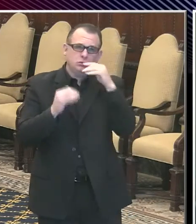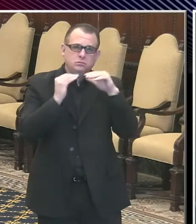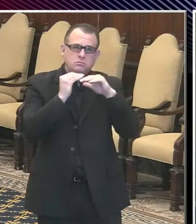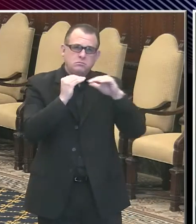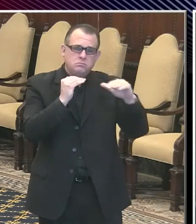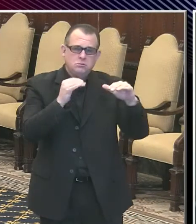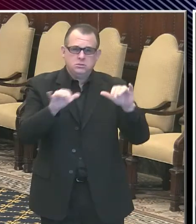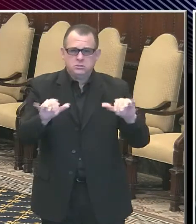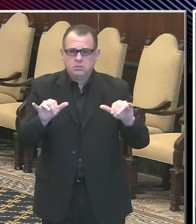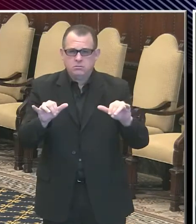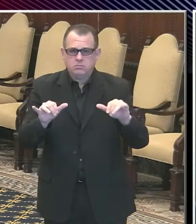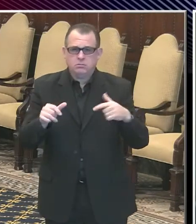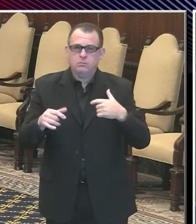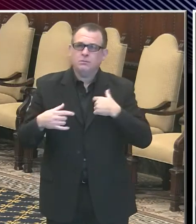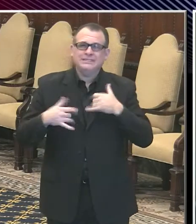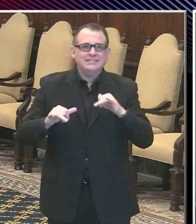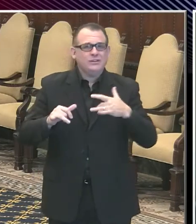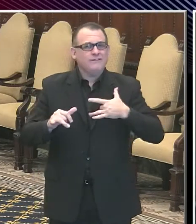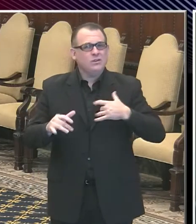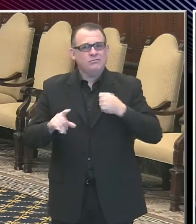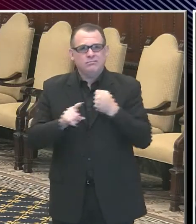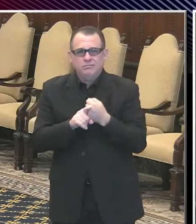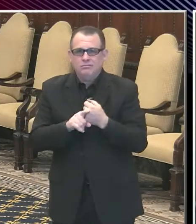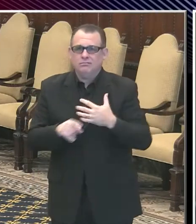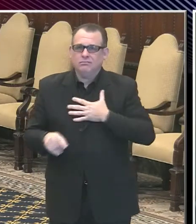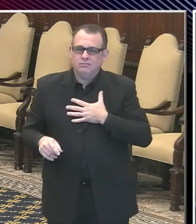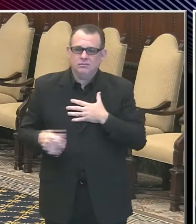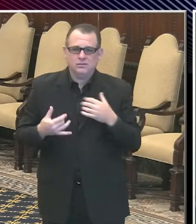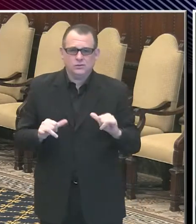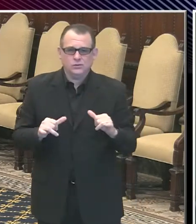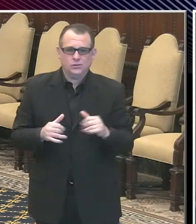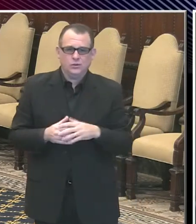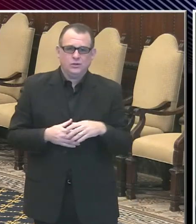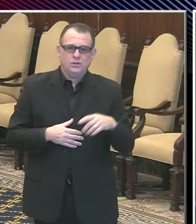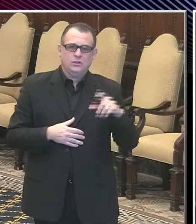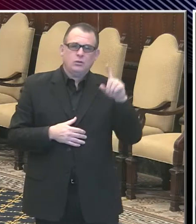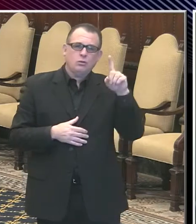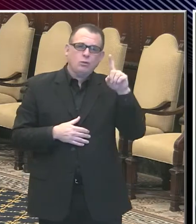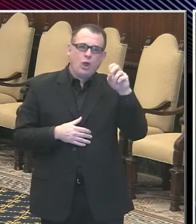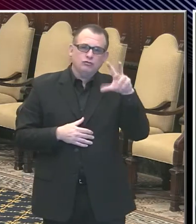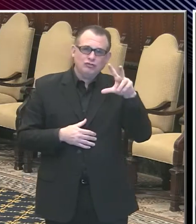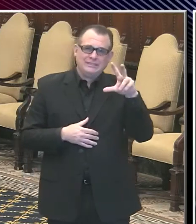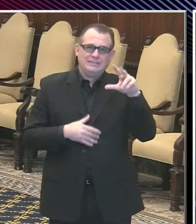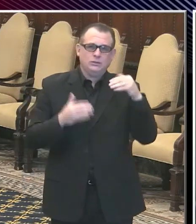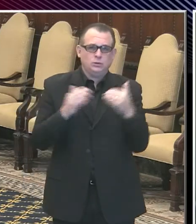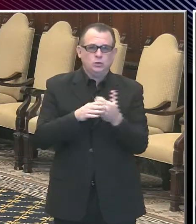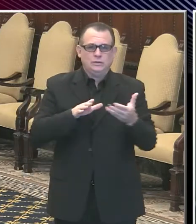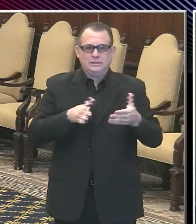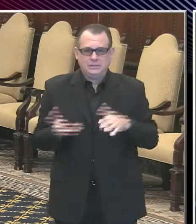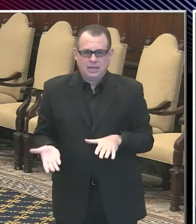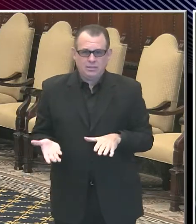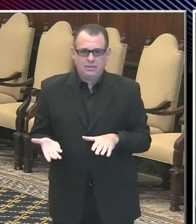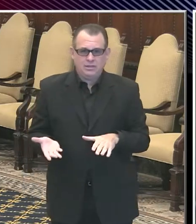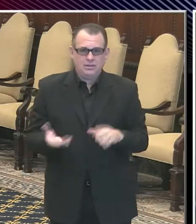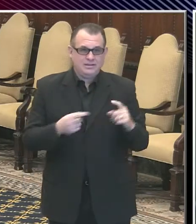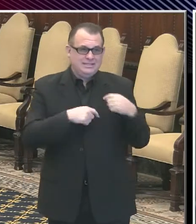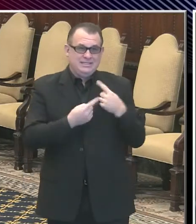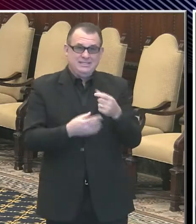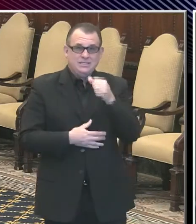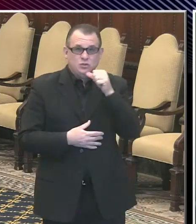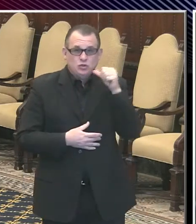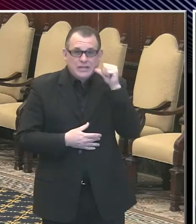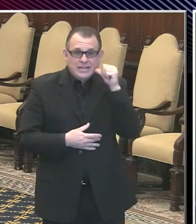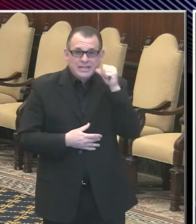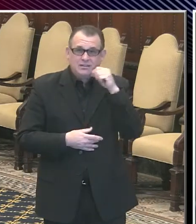have the sad news. Now I can confirm 103 new deaths, 103 since this time yesterday, bringing